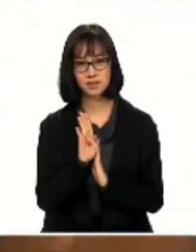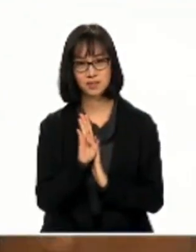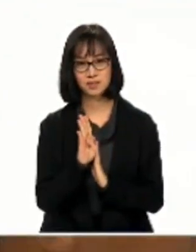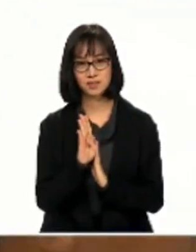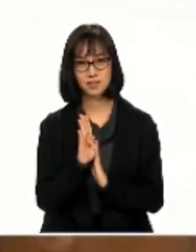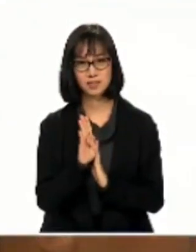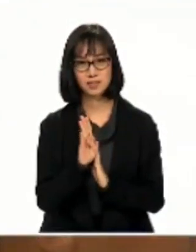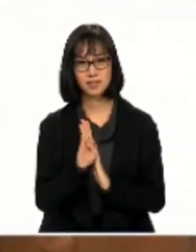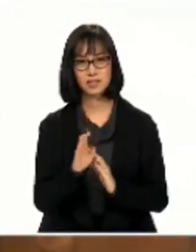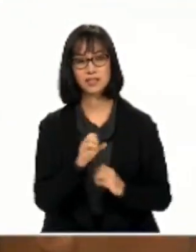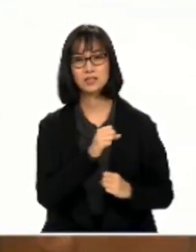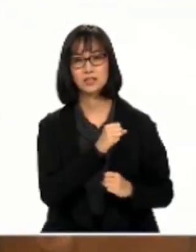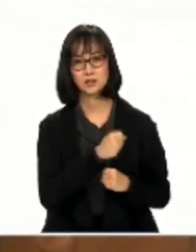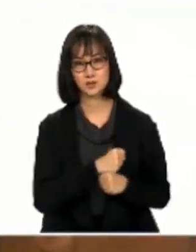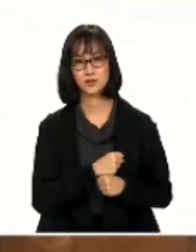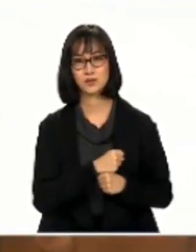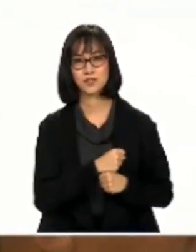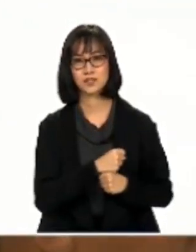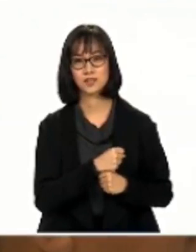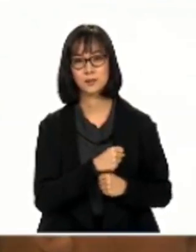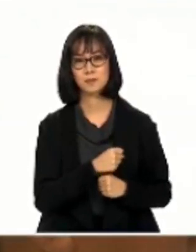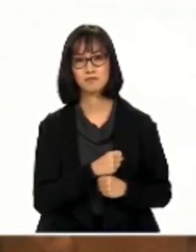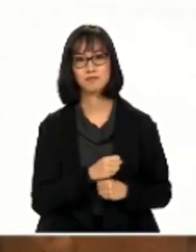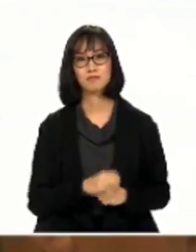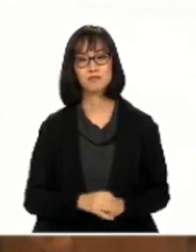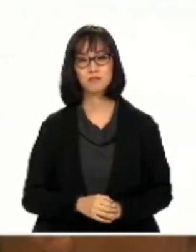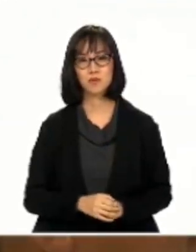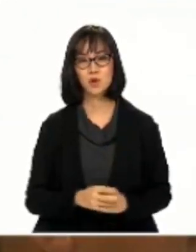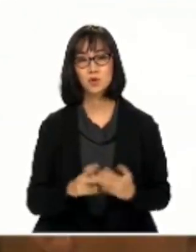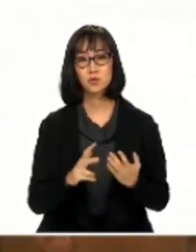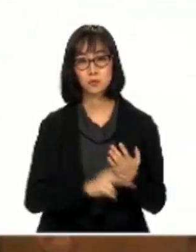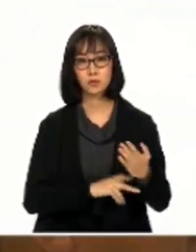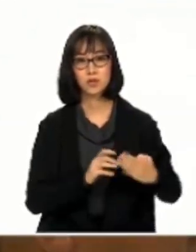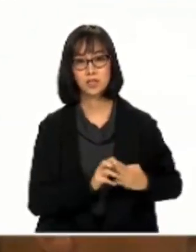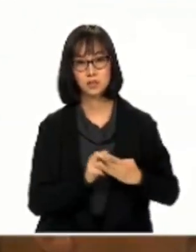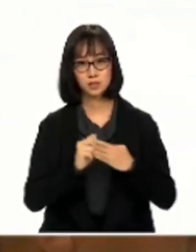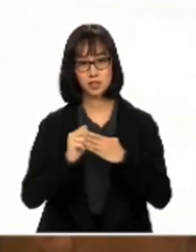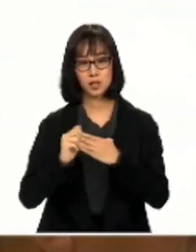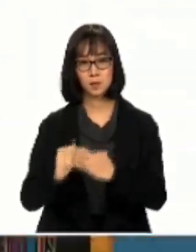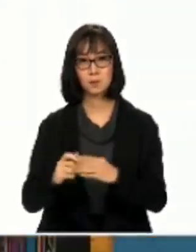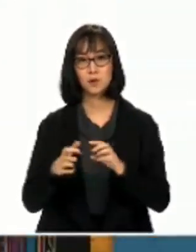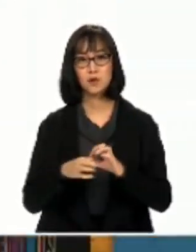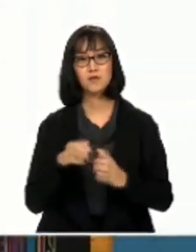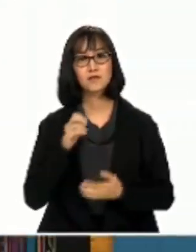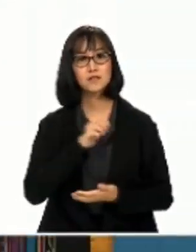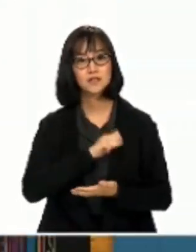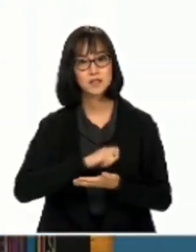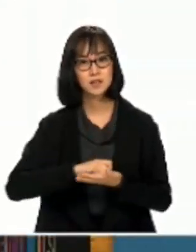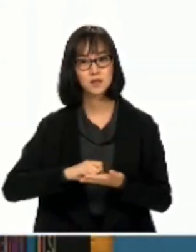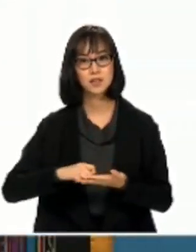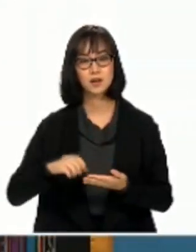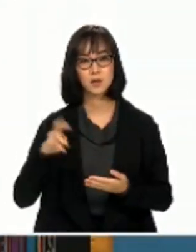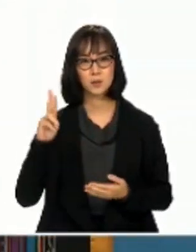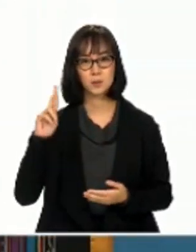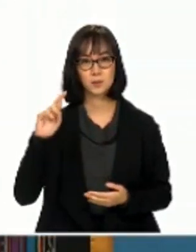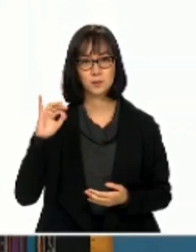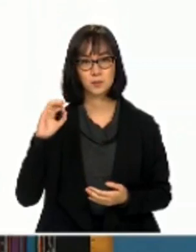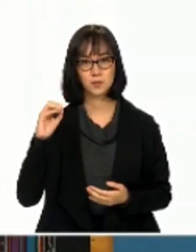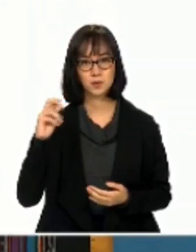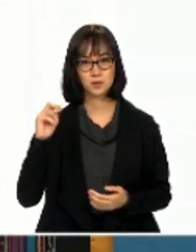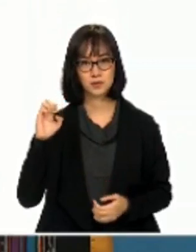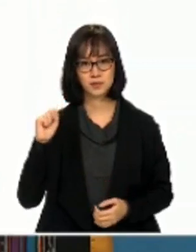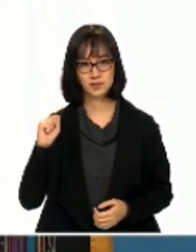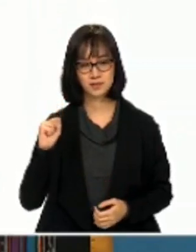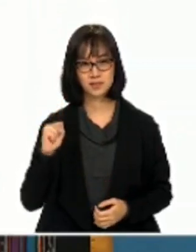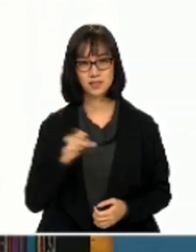security. Through the exceptional leadership of Secretary Briones